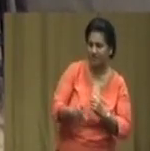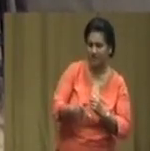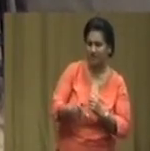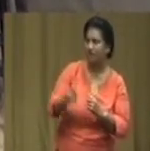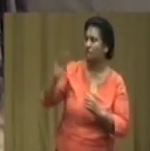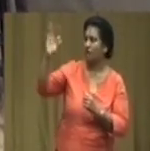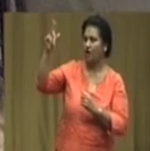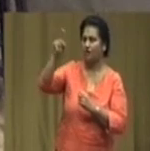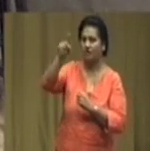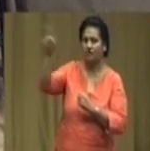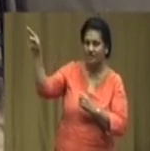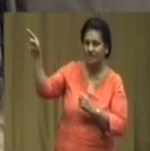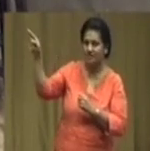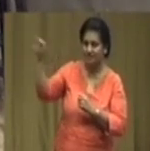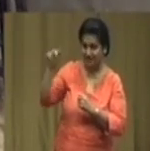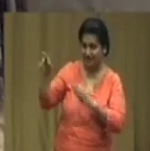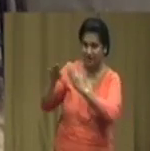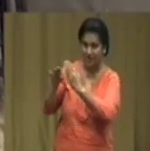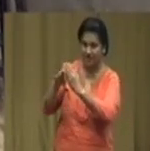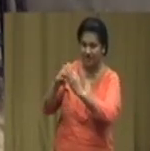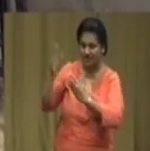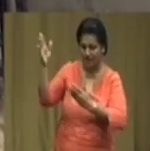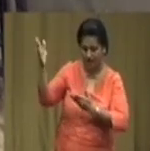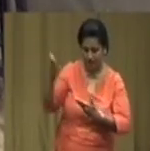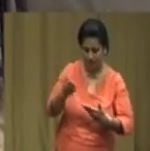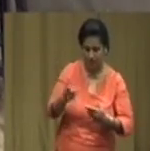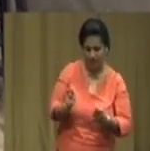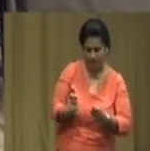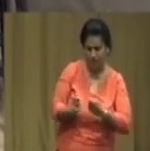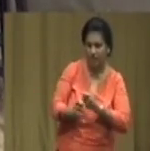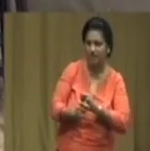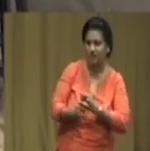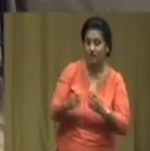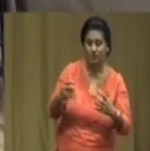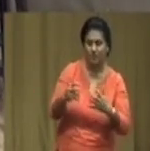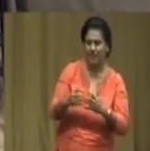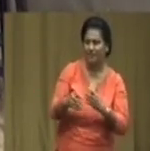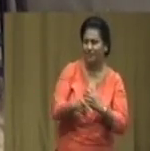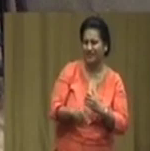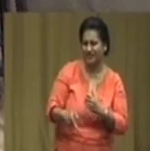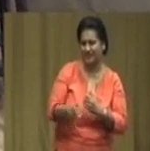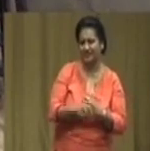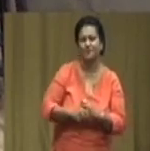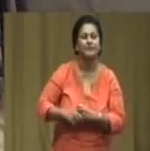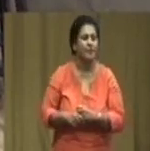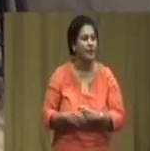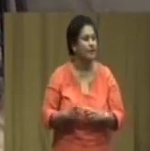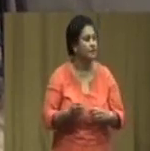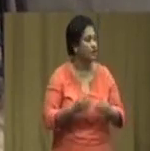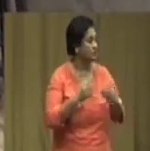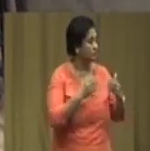theme that has came out across all the presentations. Finally, David, I must